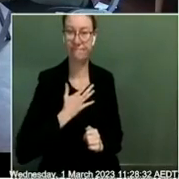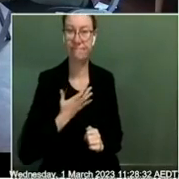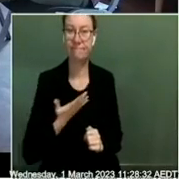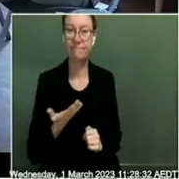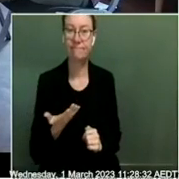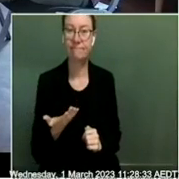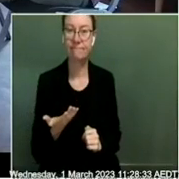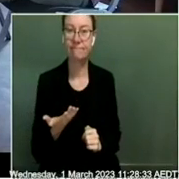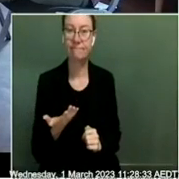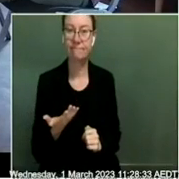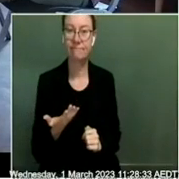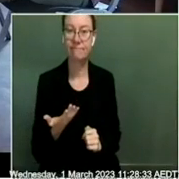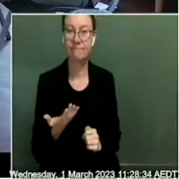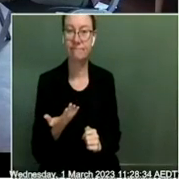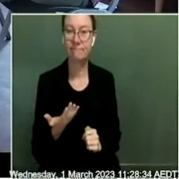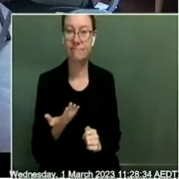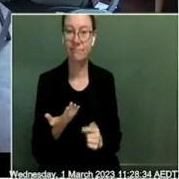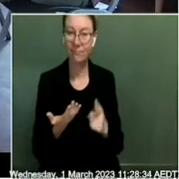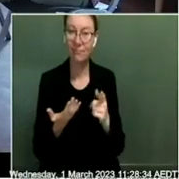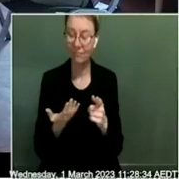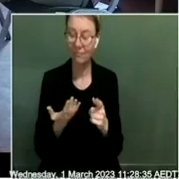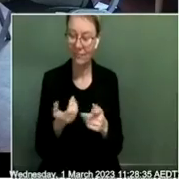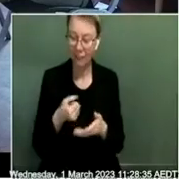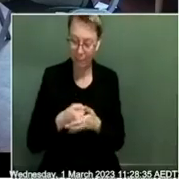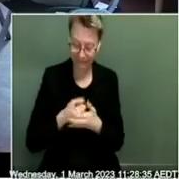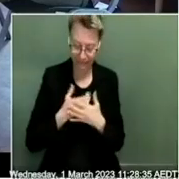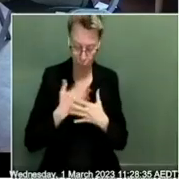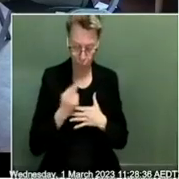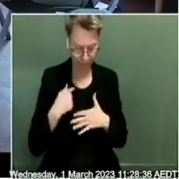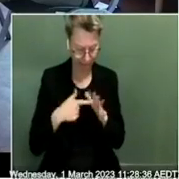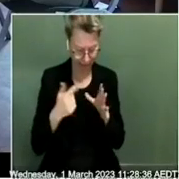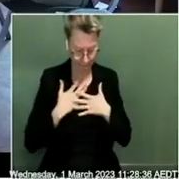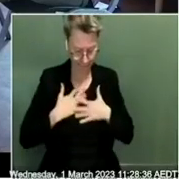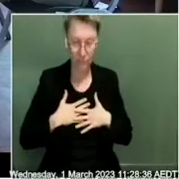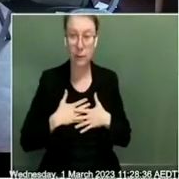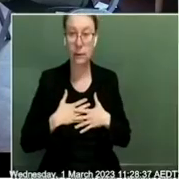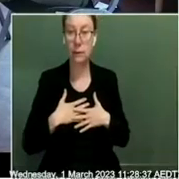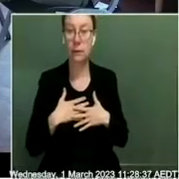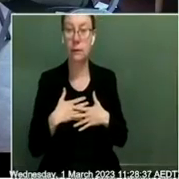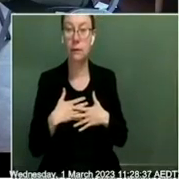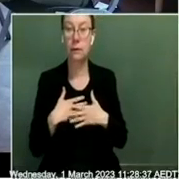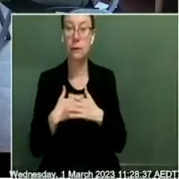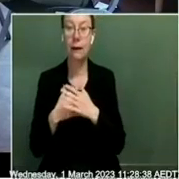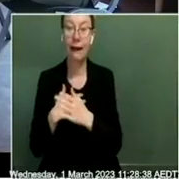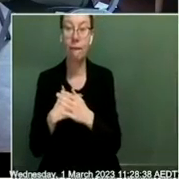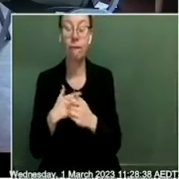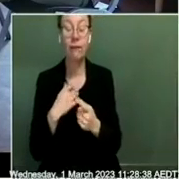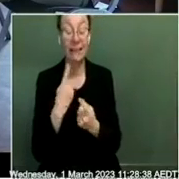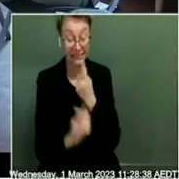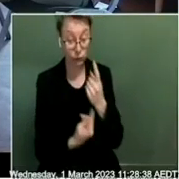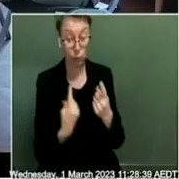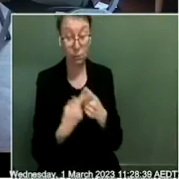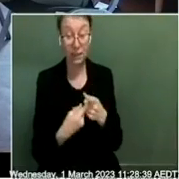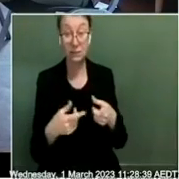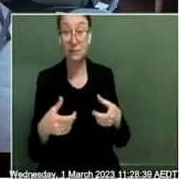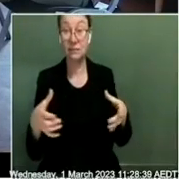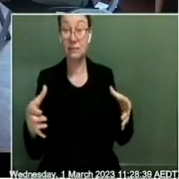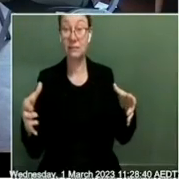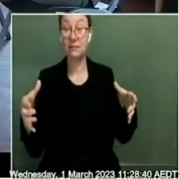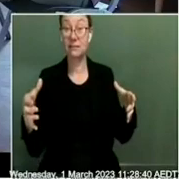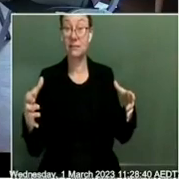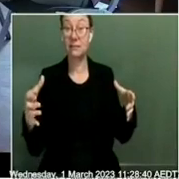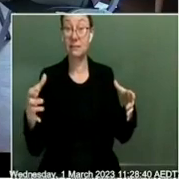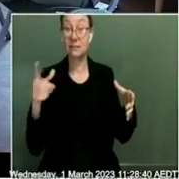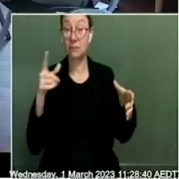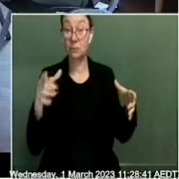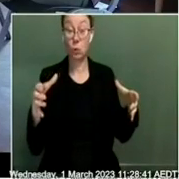most base thing. It was denial of the individual rights, but there was a collective denial, the denial of who they were as people and who they